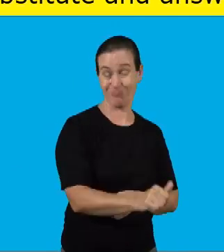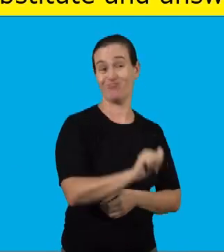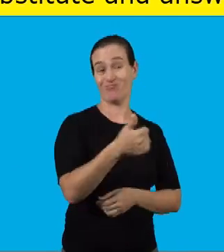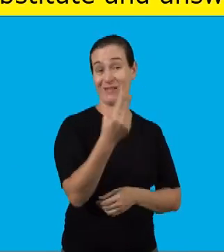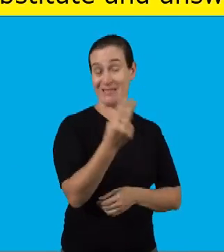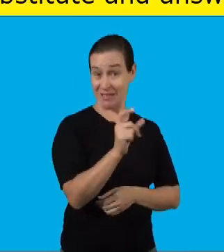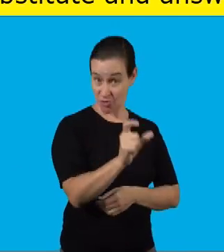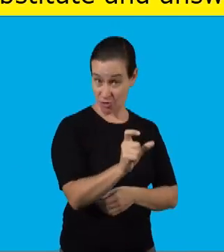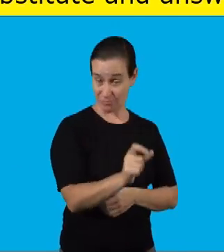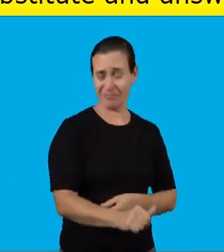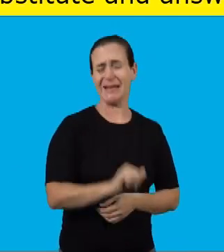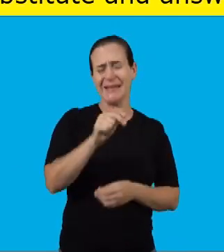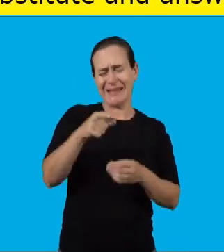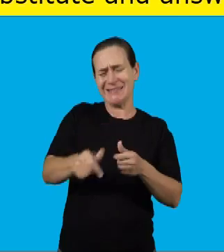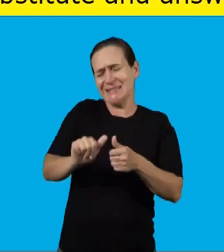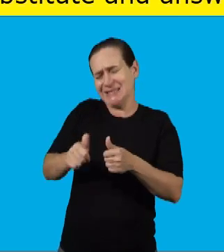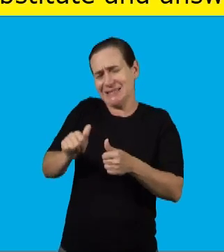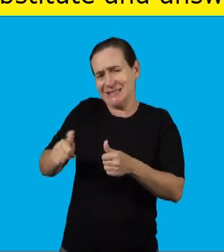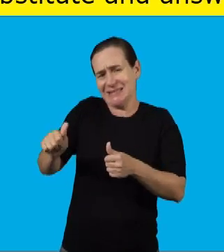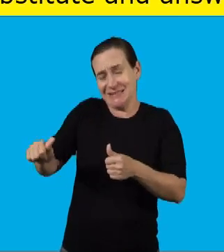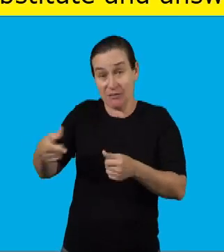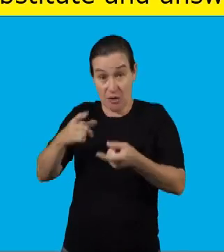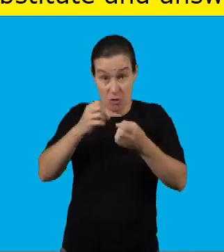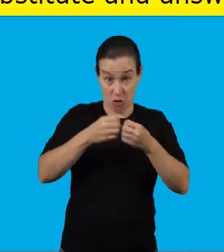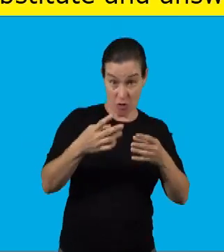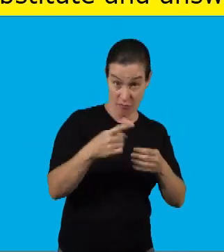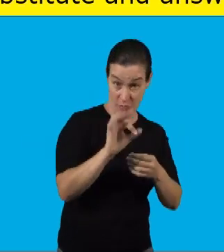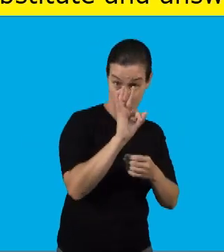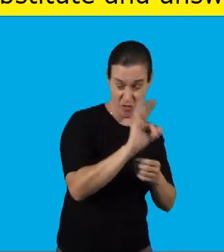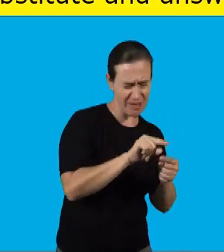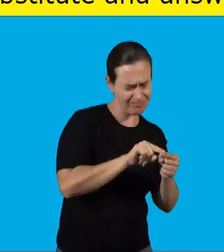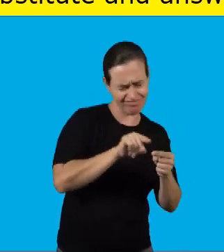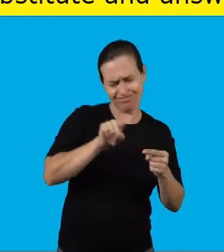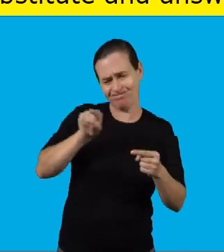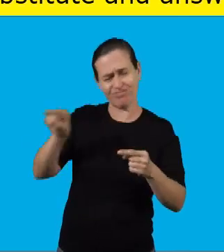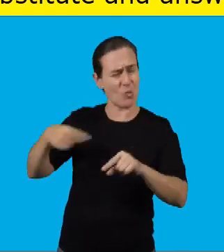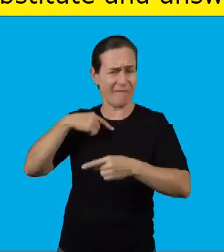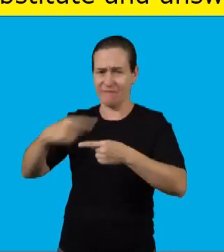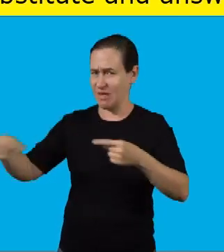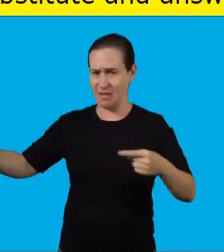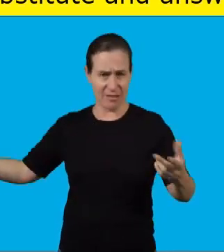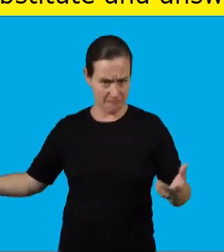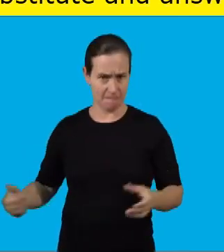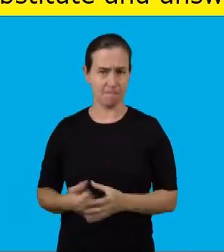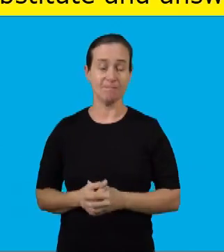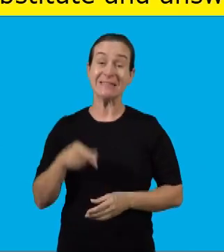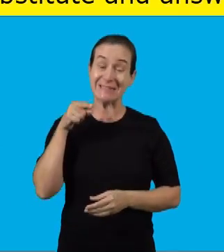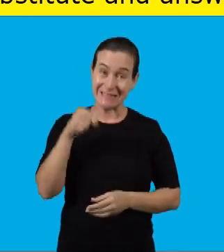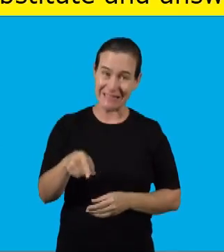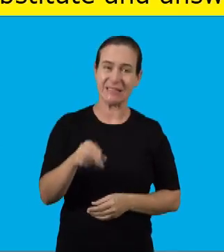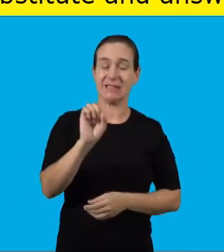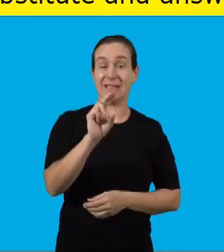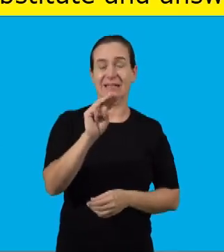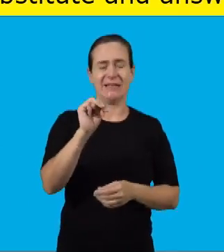second term, and we've got every other term from 3 going right up until infinity. So that is the sum of